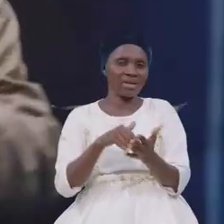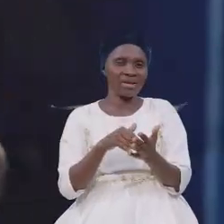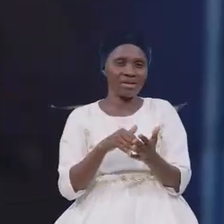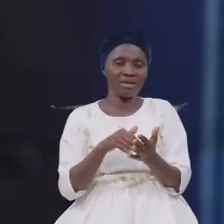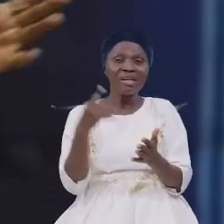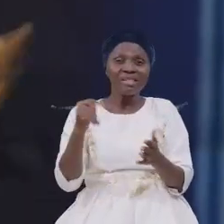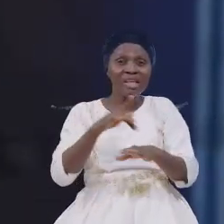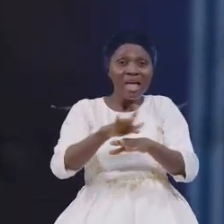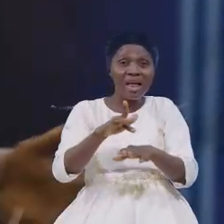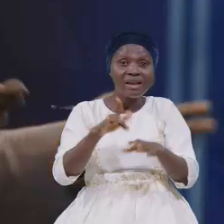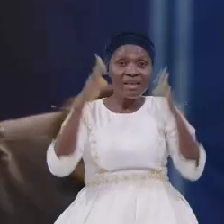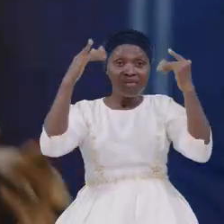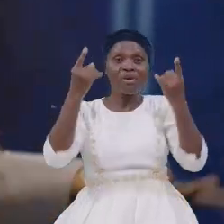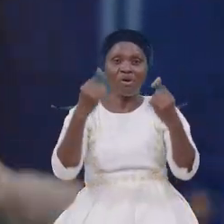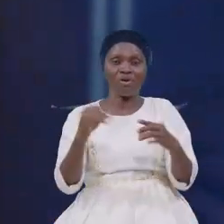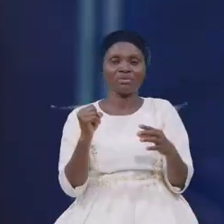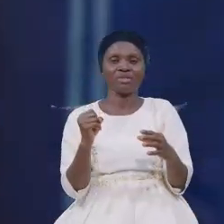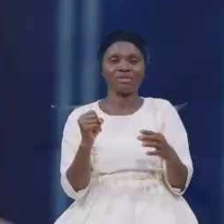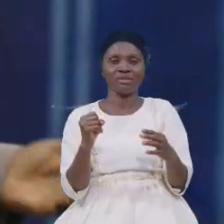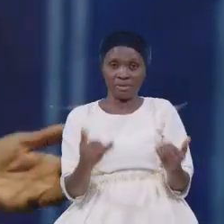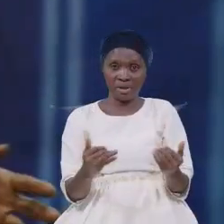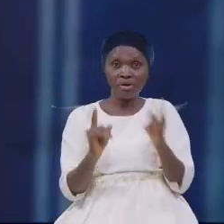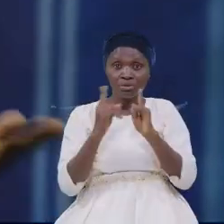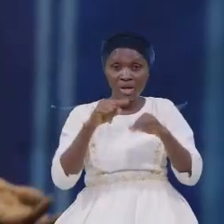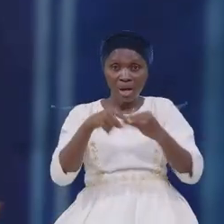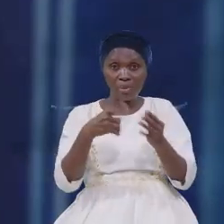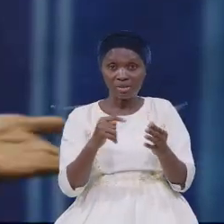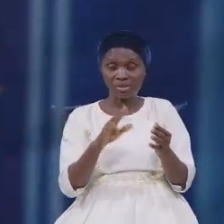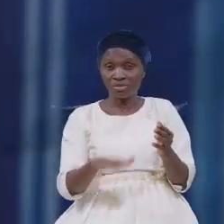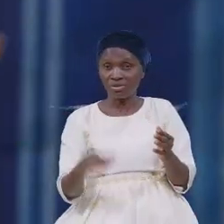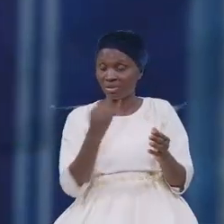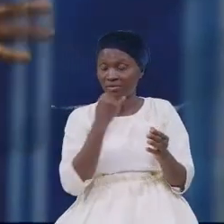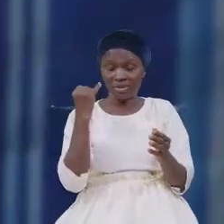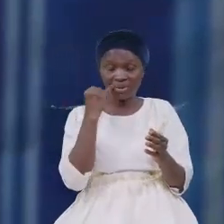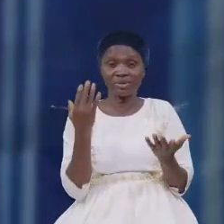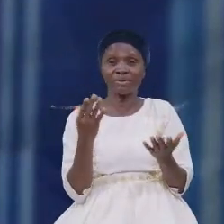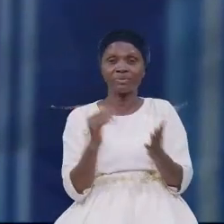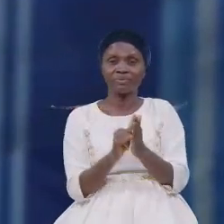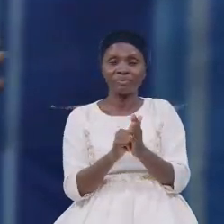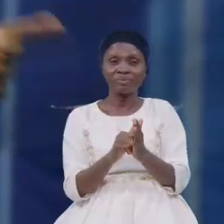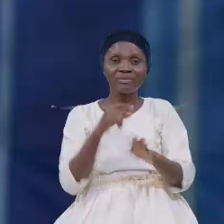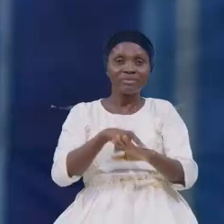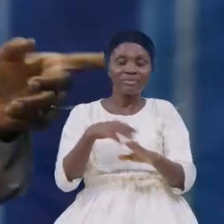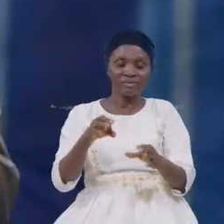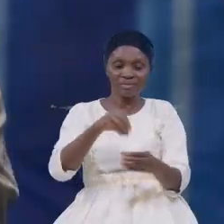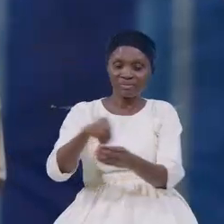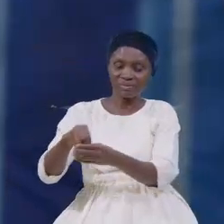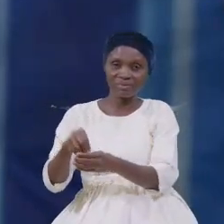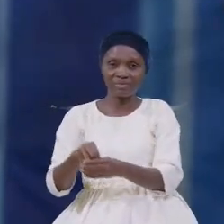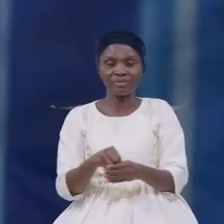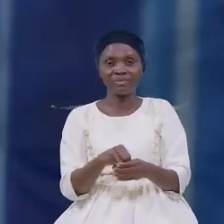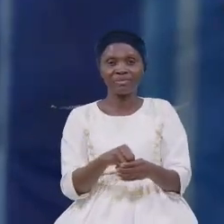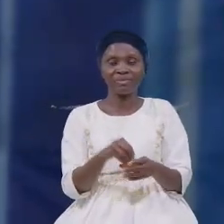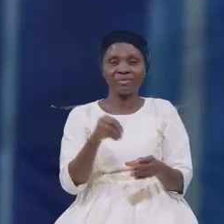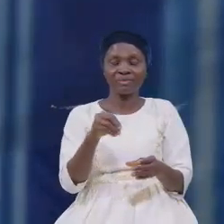talking about the children of Israel, when they sow their seed, at the time of the sowing, there's what is called the early rain. And